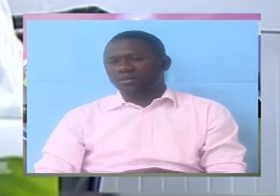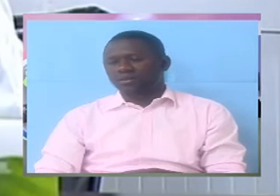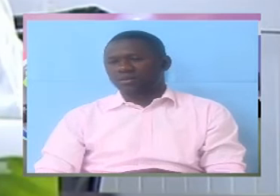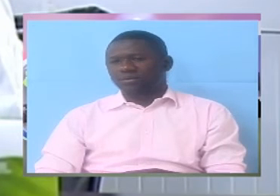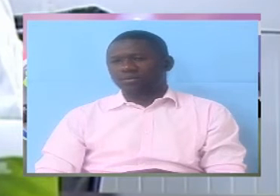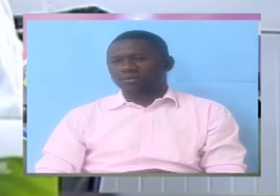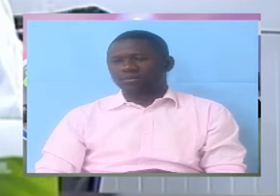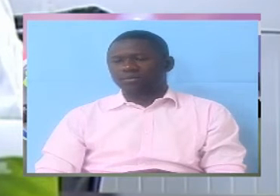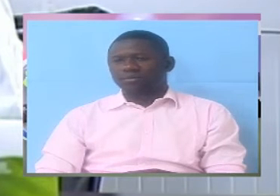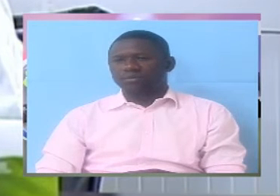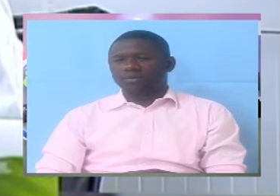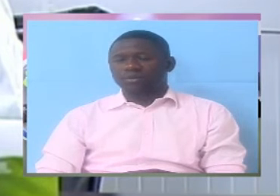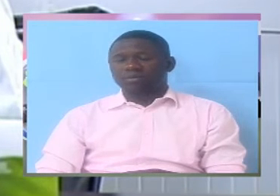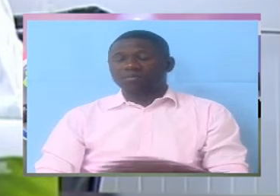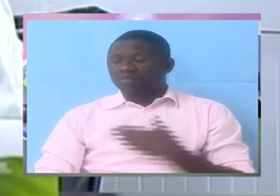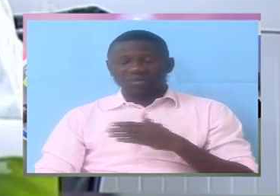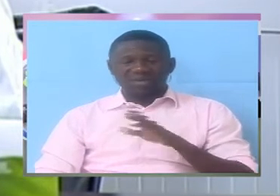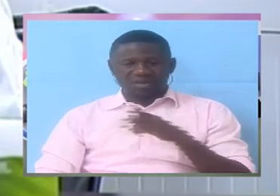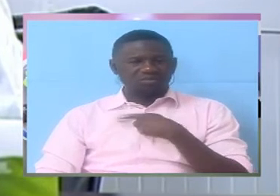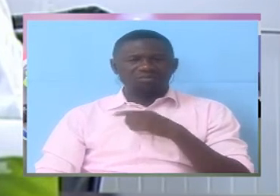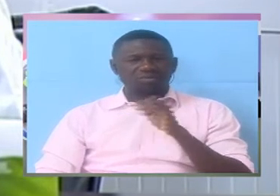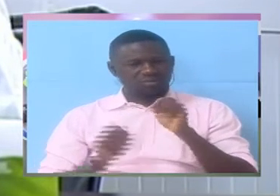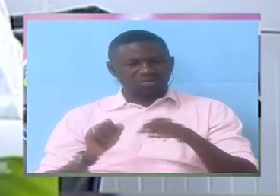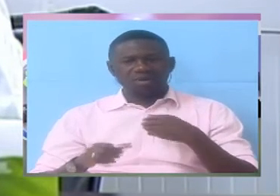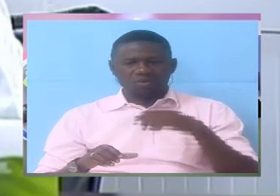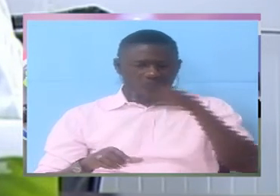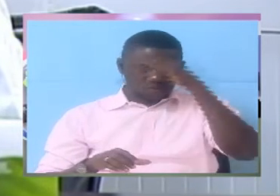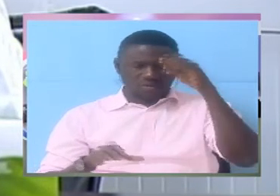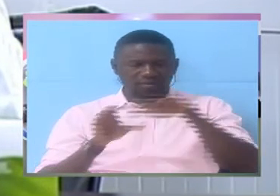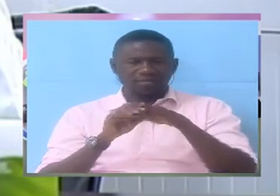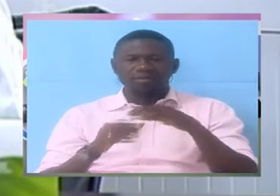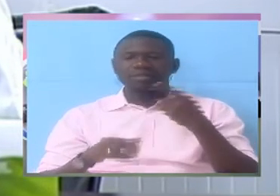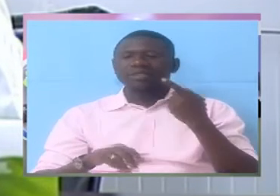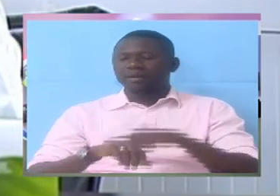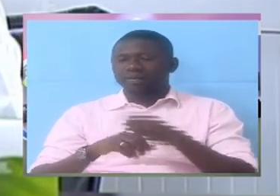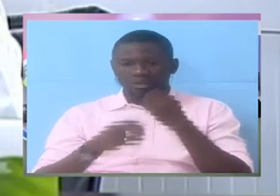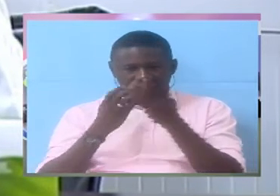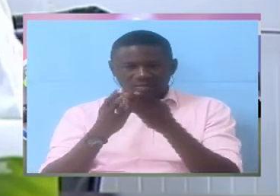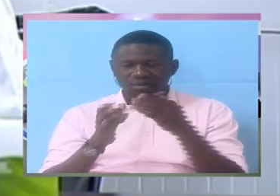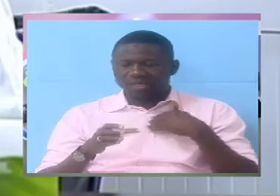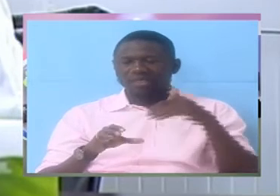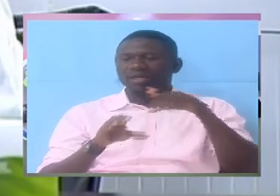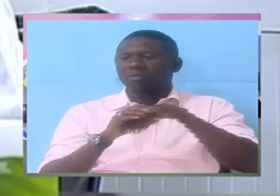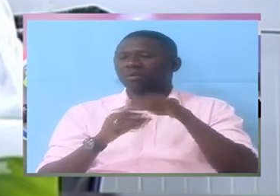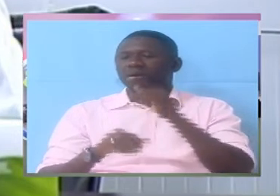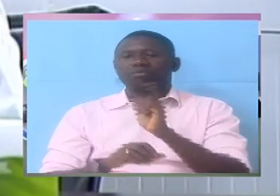Well, that could be my colleagues, but as I told you, I wasn't around.